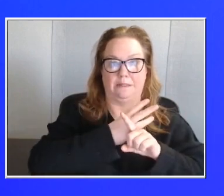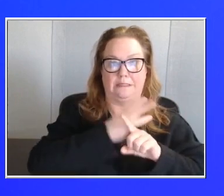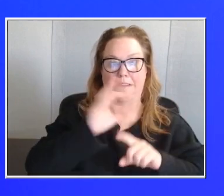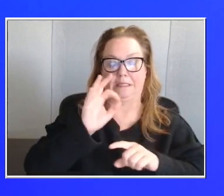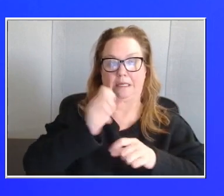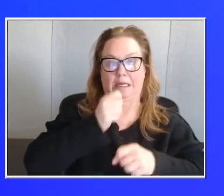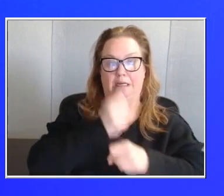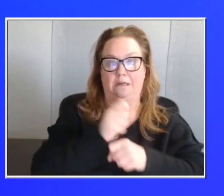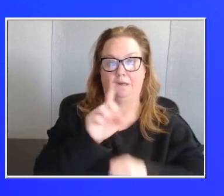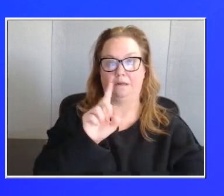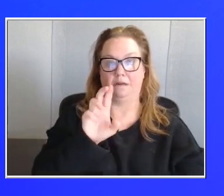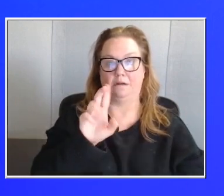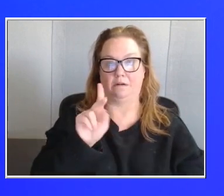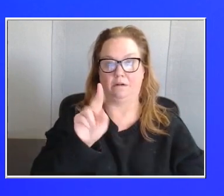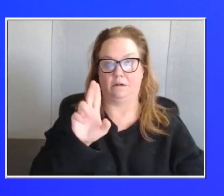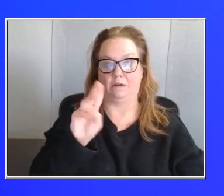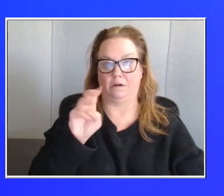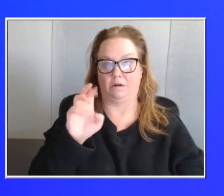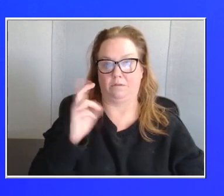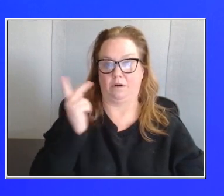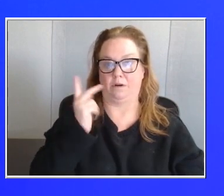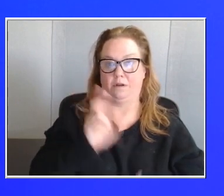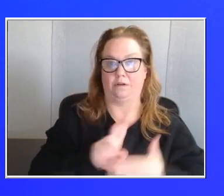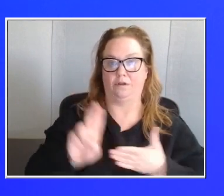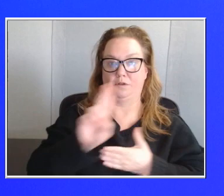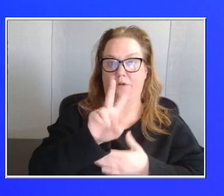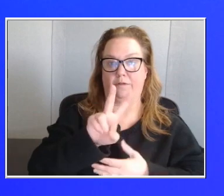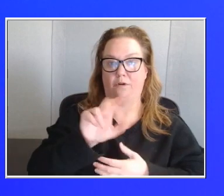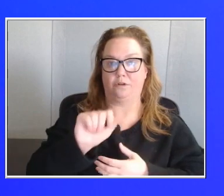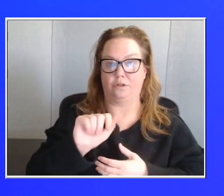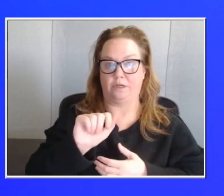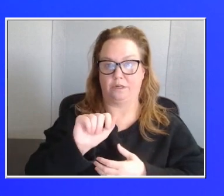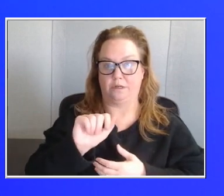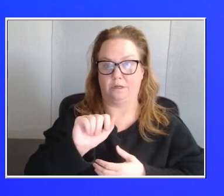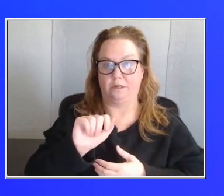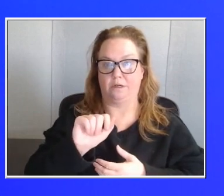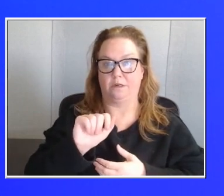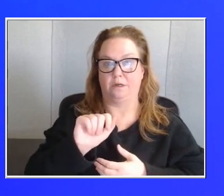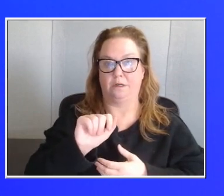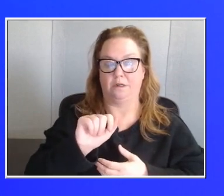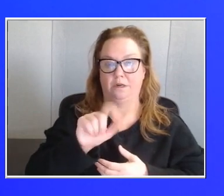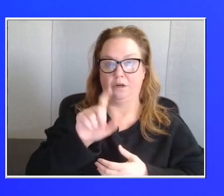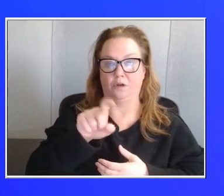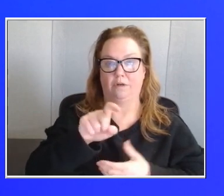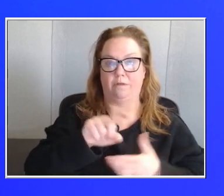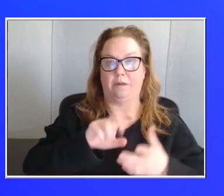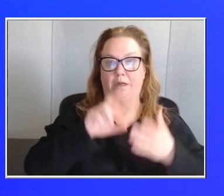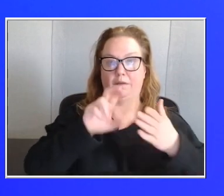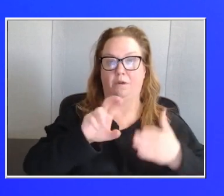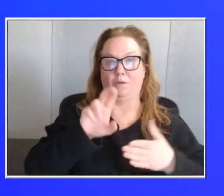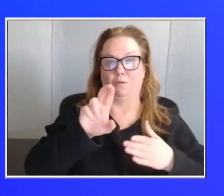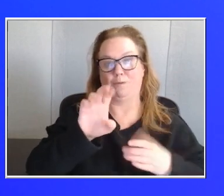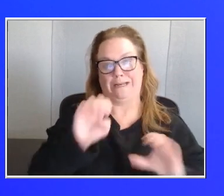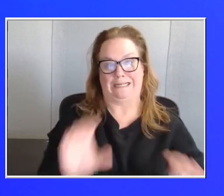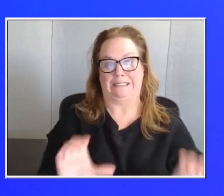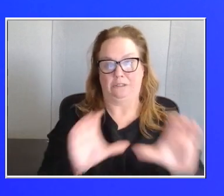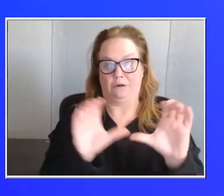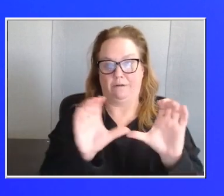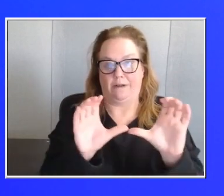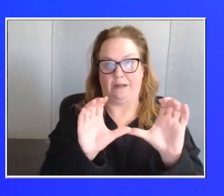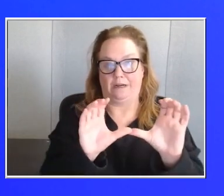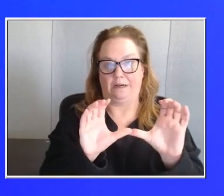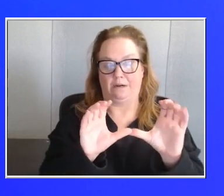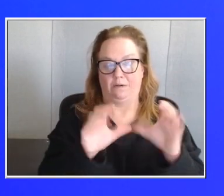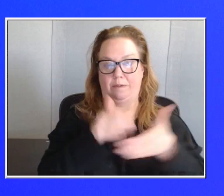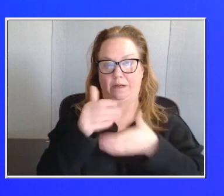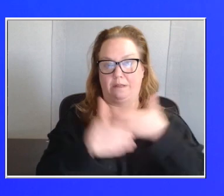Coomer and I used to do them in the University of Virginia, but you have to become recertified, and we've been in the process